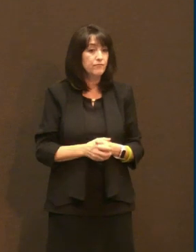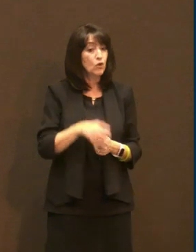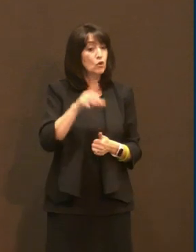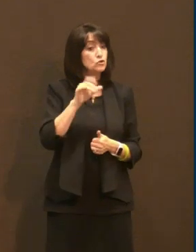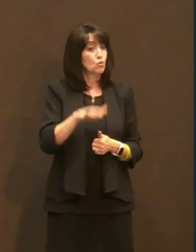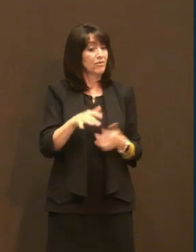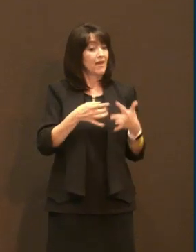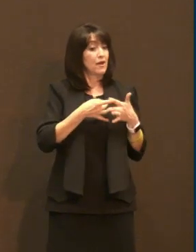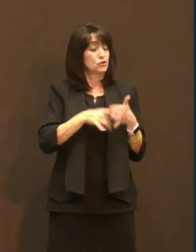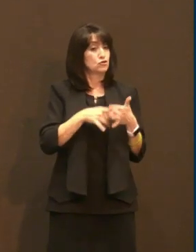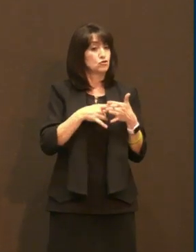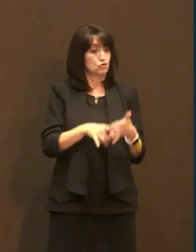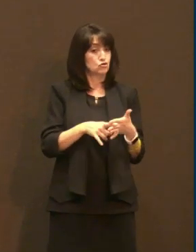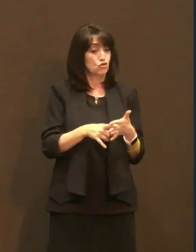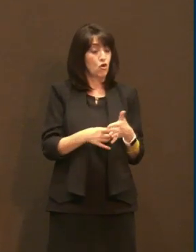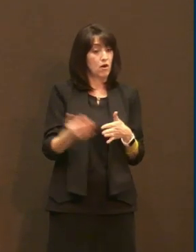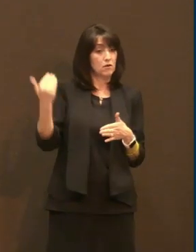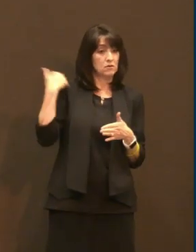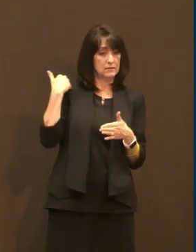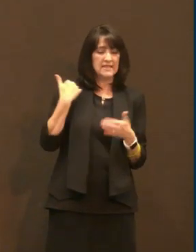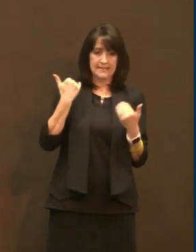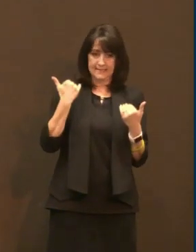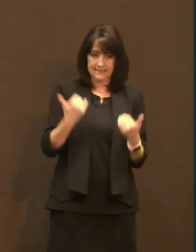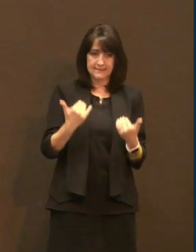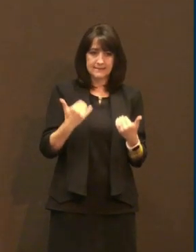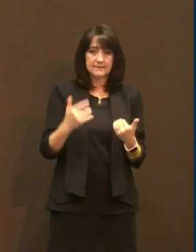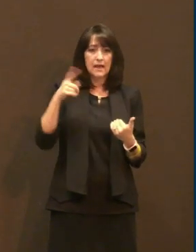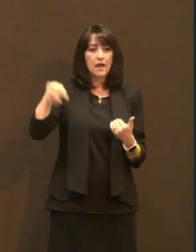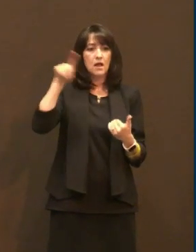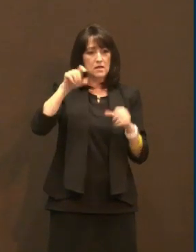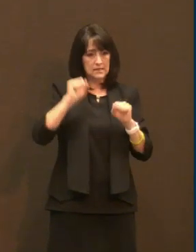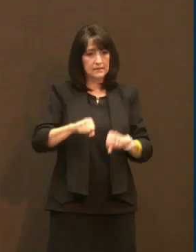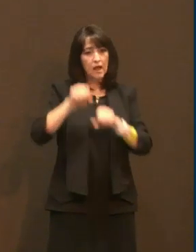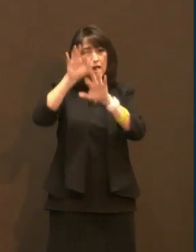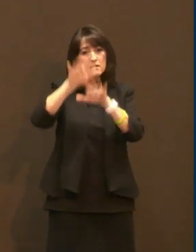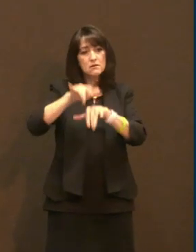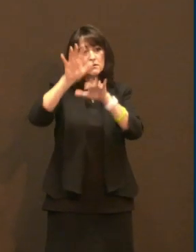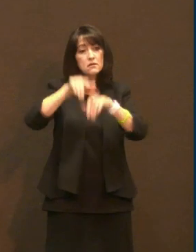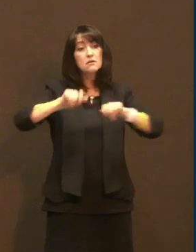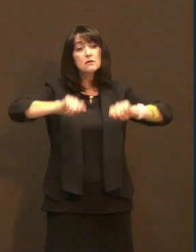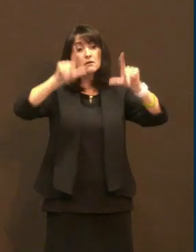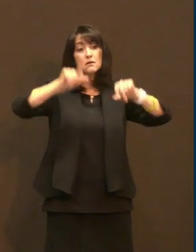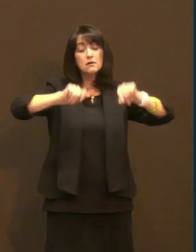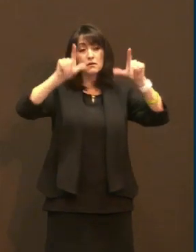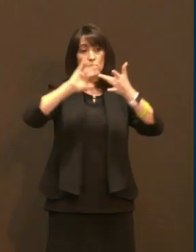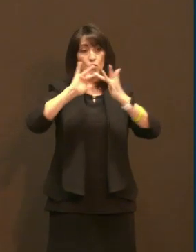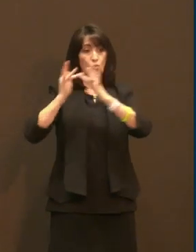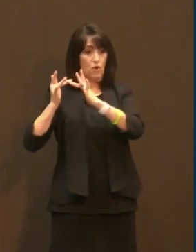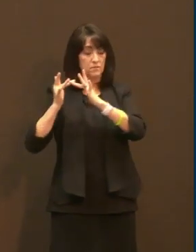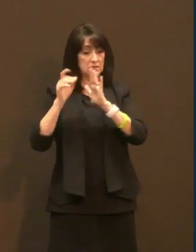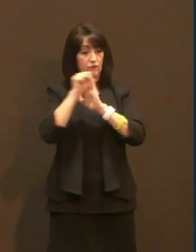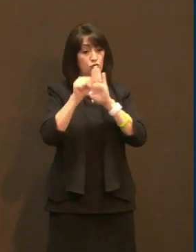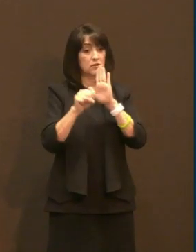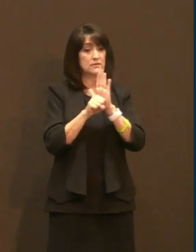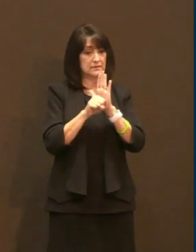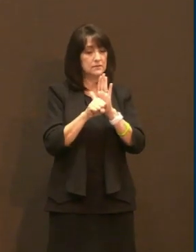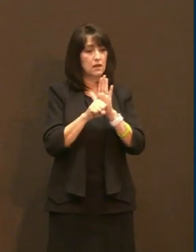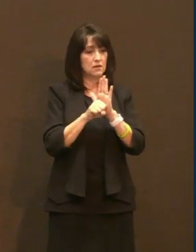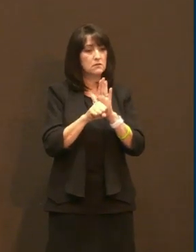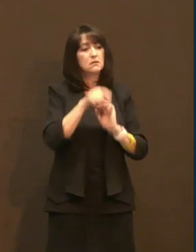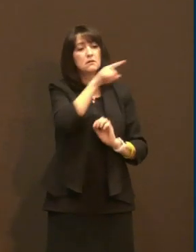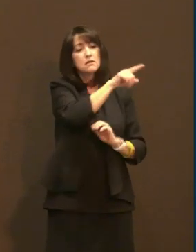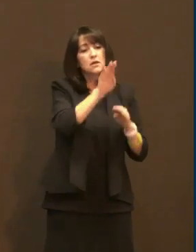ago. Companies will be able to enter information how they're able to sell or provide a service to businesses reopening, or businesses